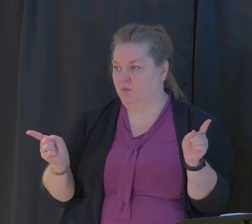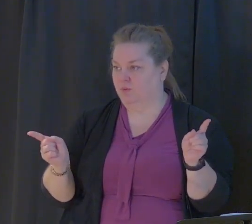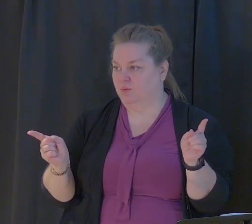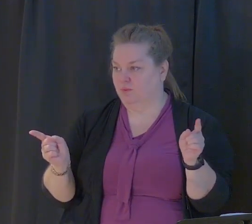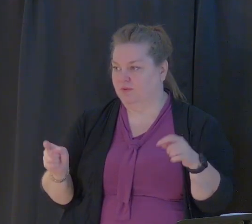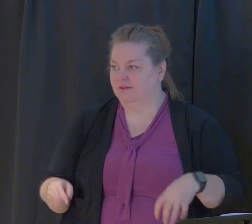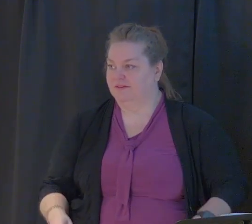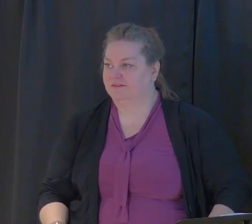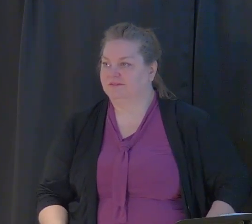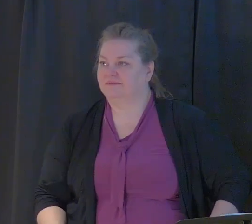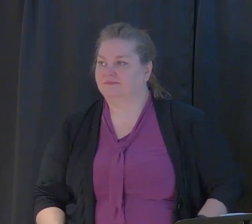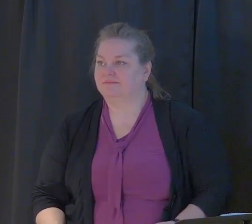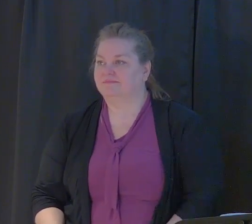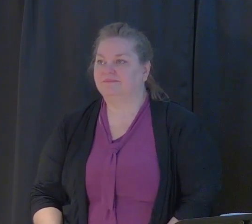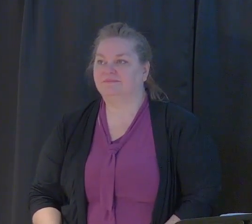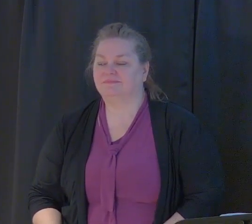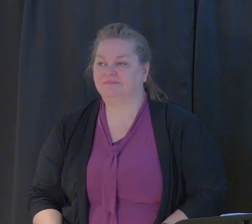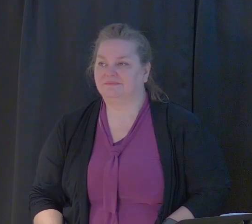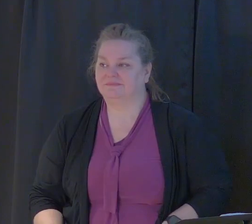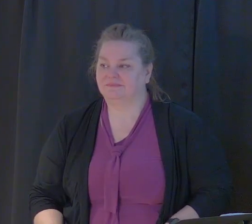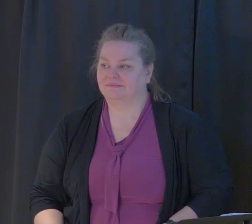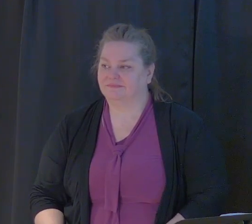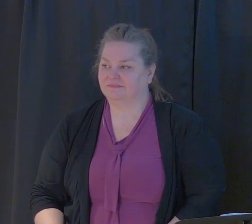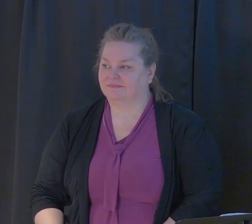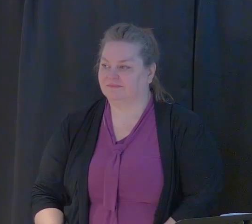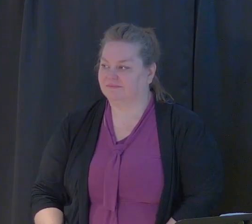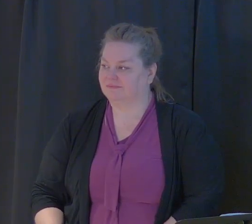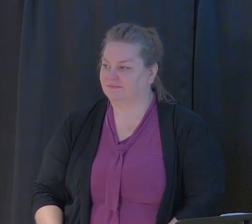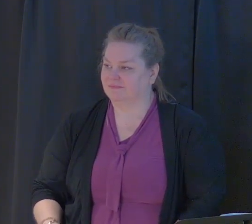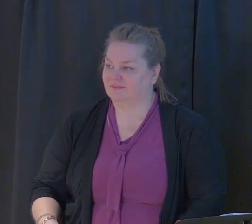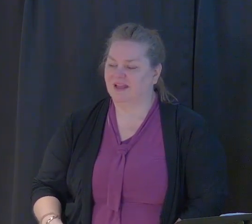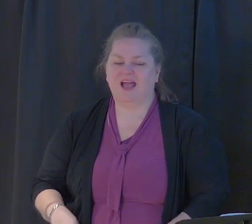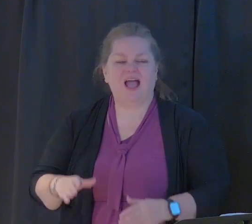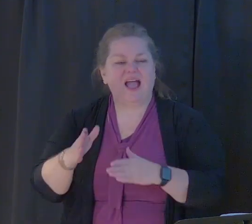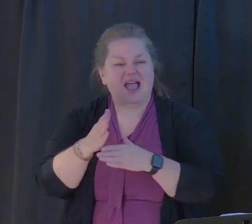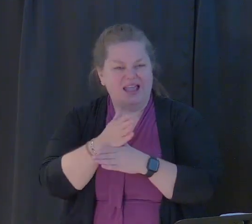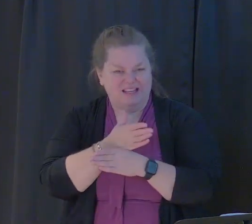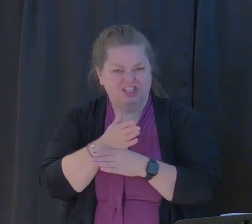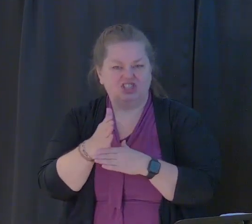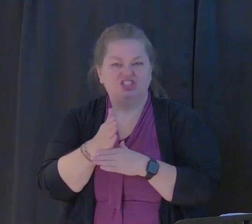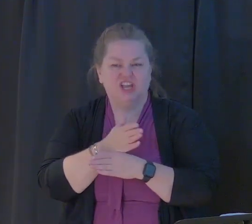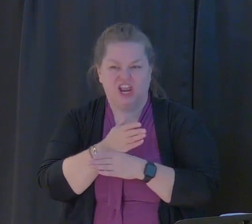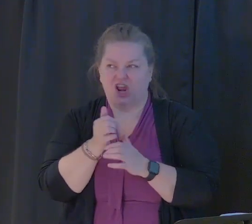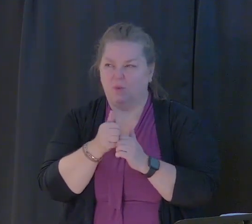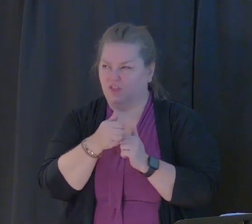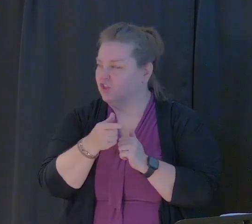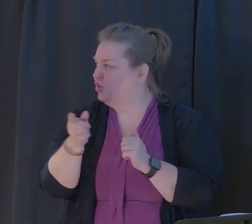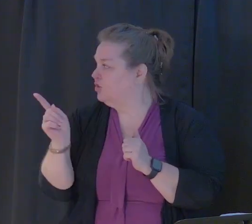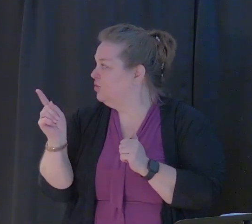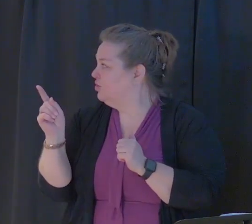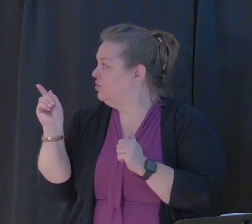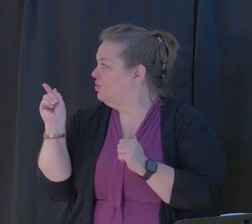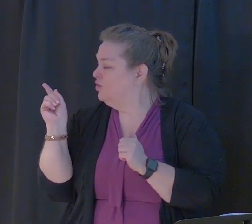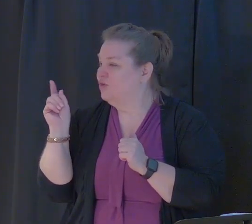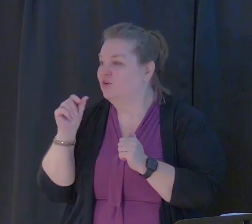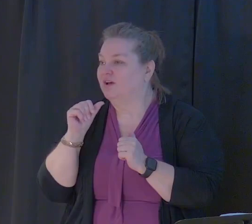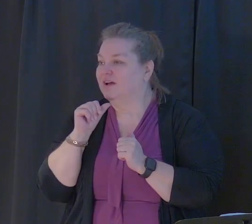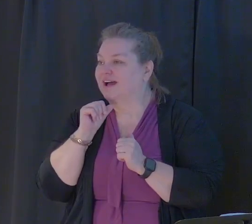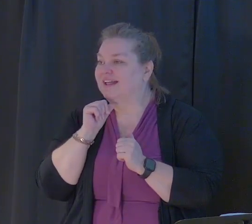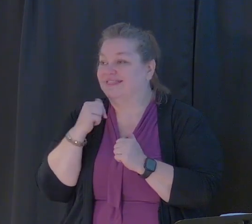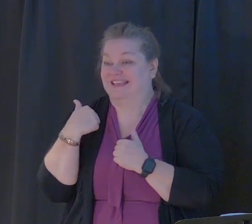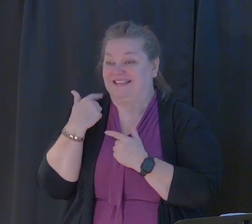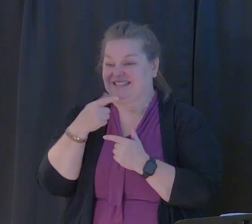I've shared in the previous weeks and the last few months of the summer have not been the greatest for me personally